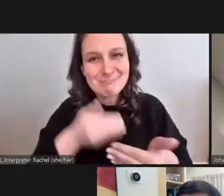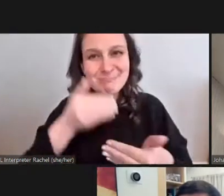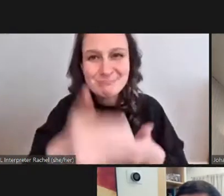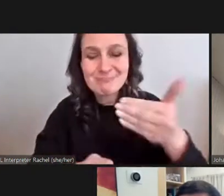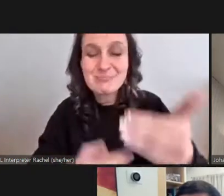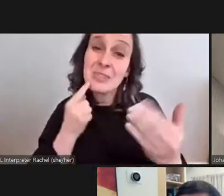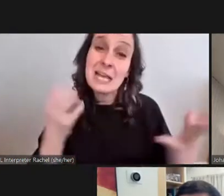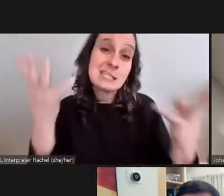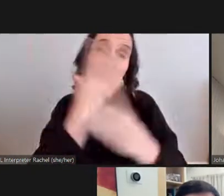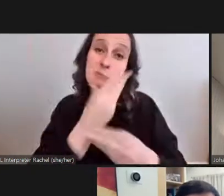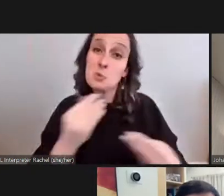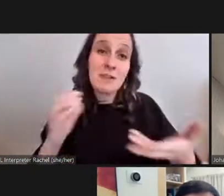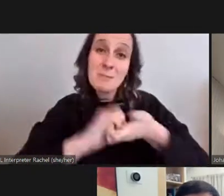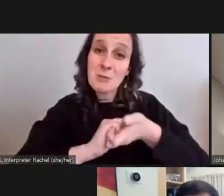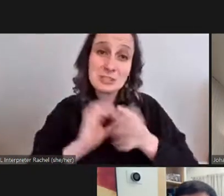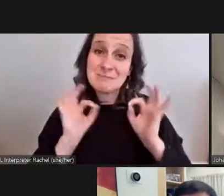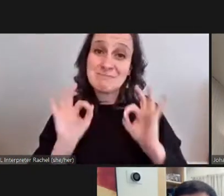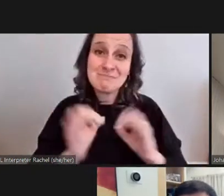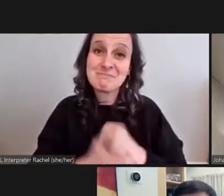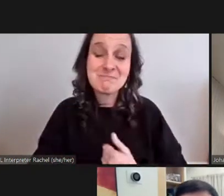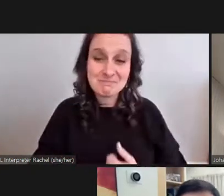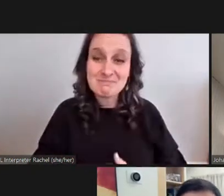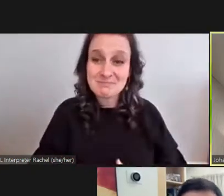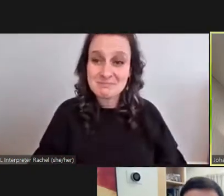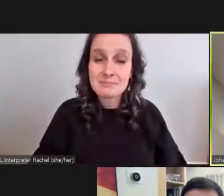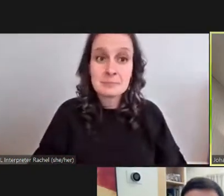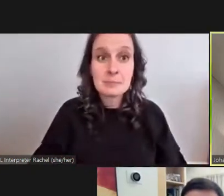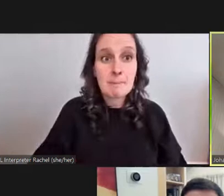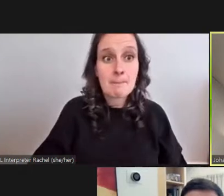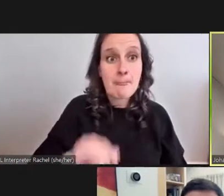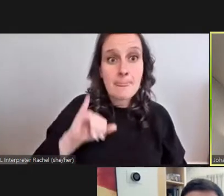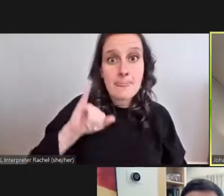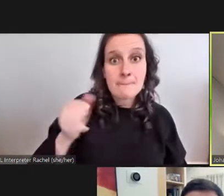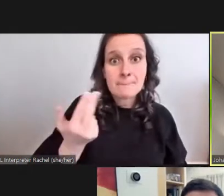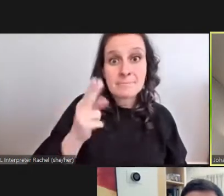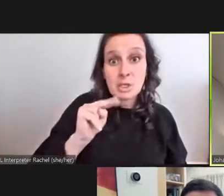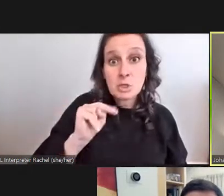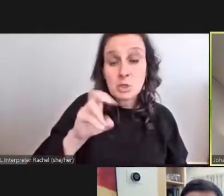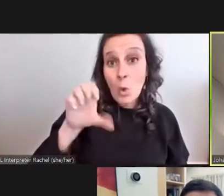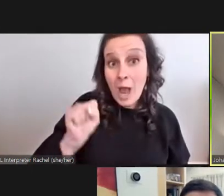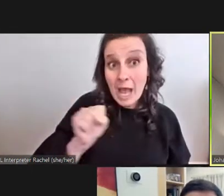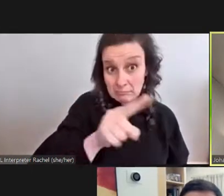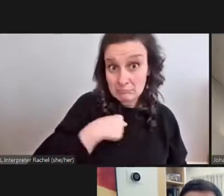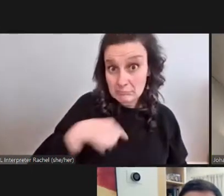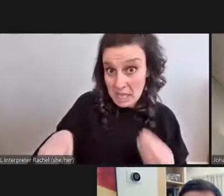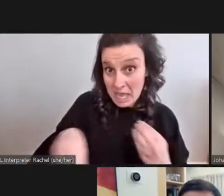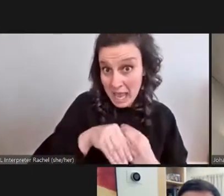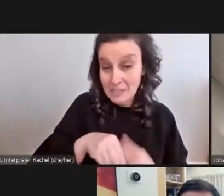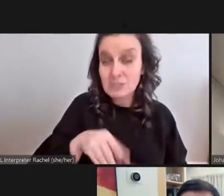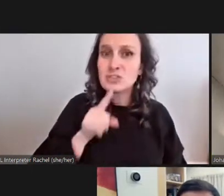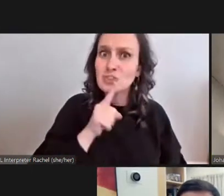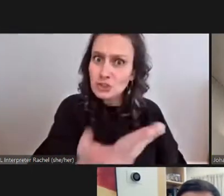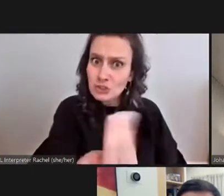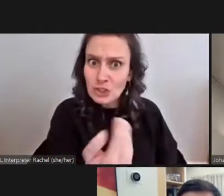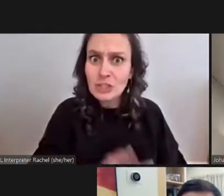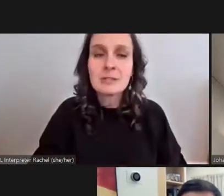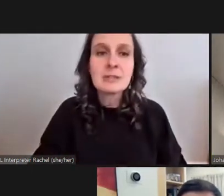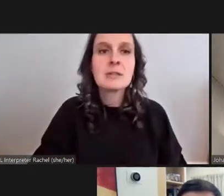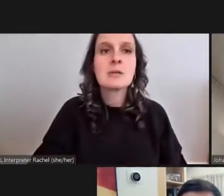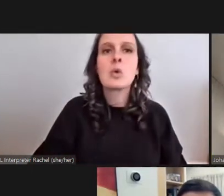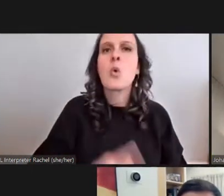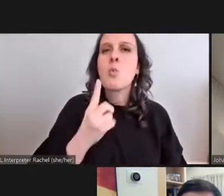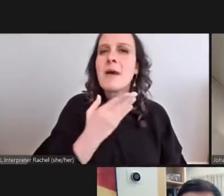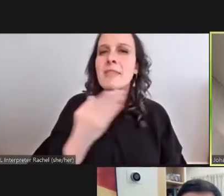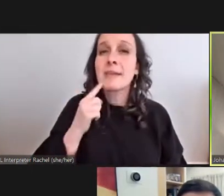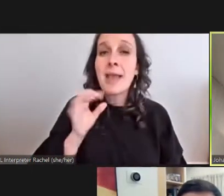of the beauty of the partnerships, right? Maybe one thing I can add. Oh, go ahead, Dylan. Sorry, just one thing I